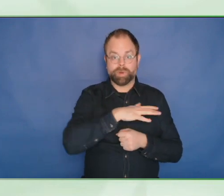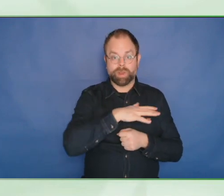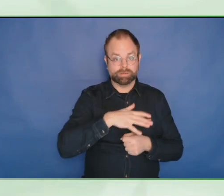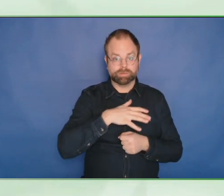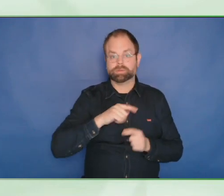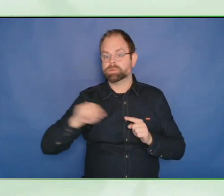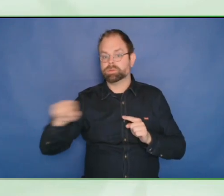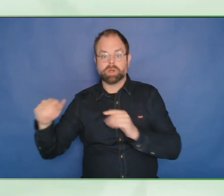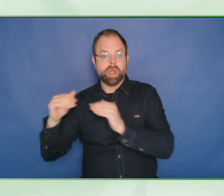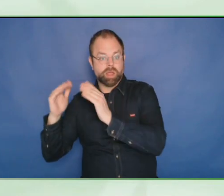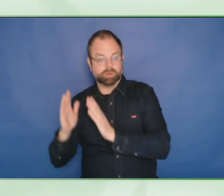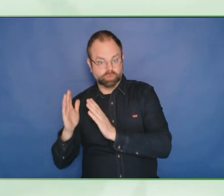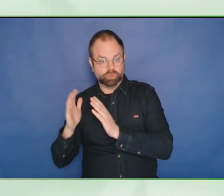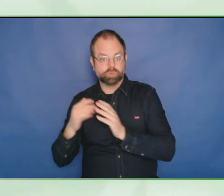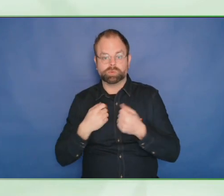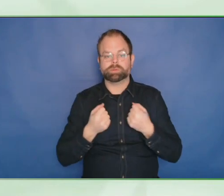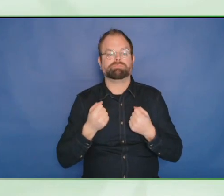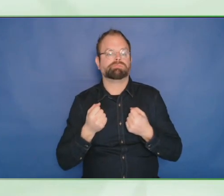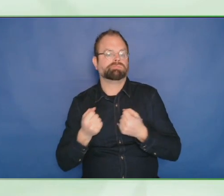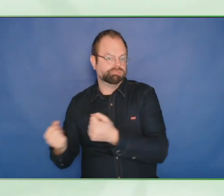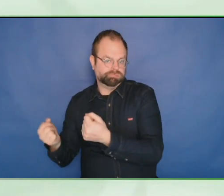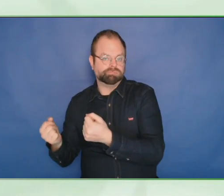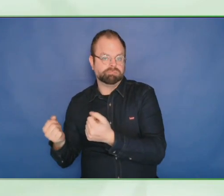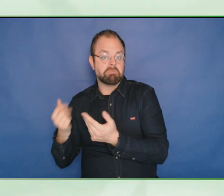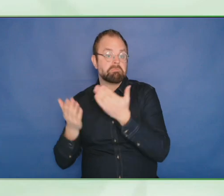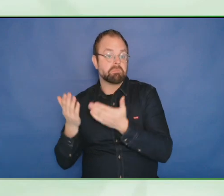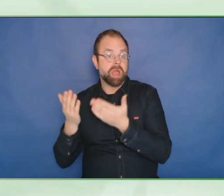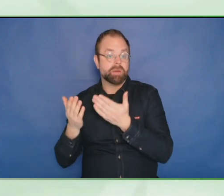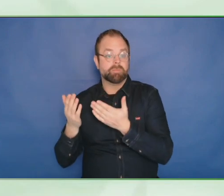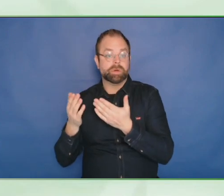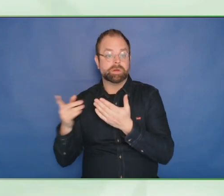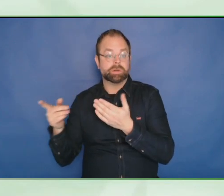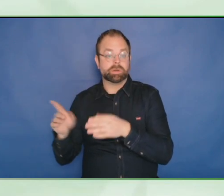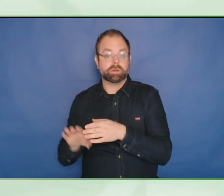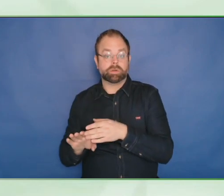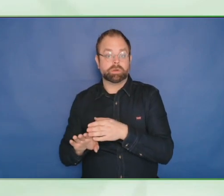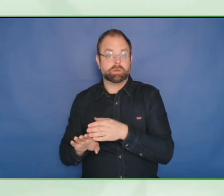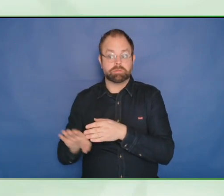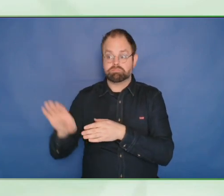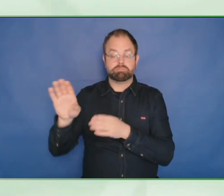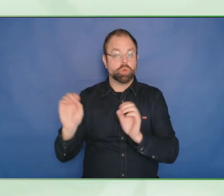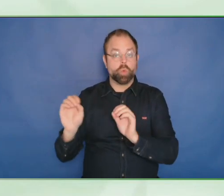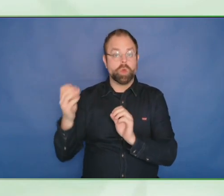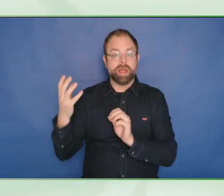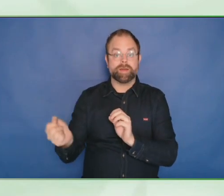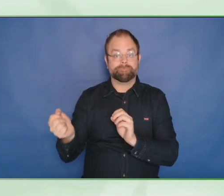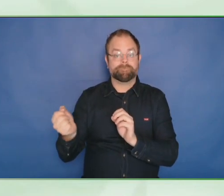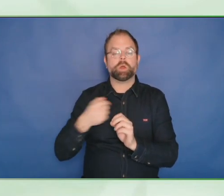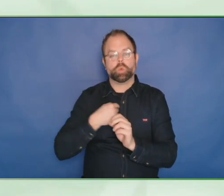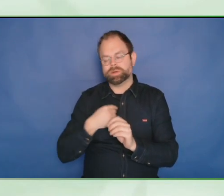substitutes in anything medical. We also encourage them and then kind of push them as well